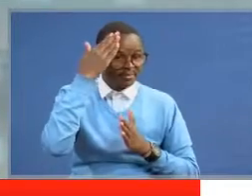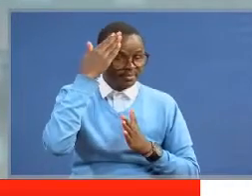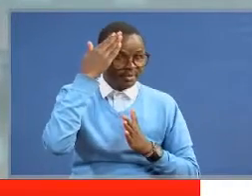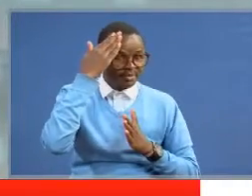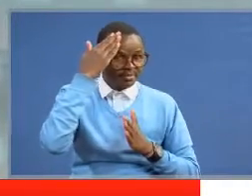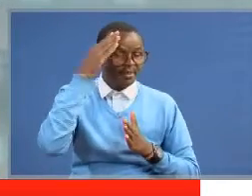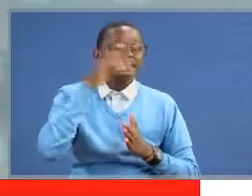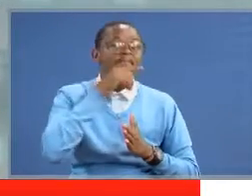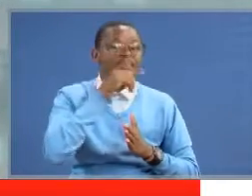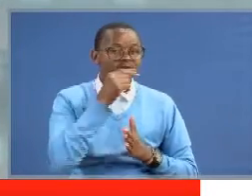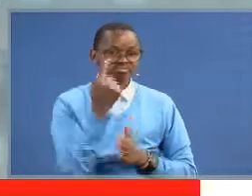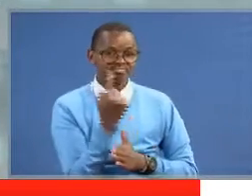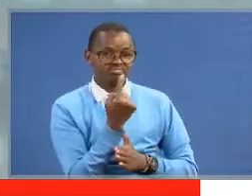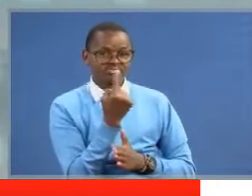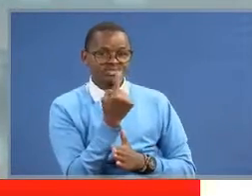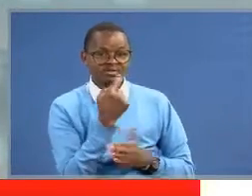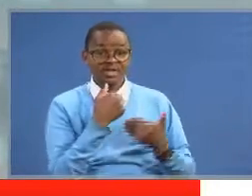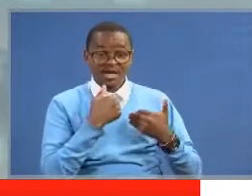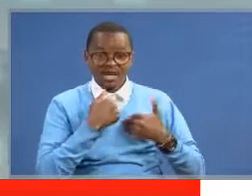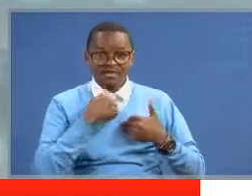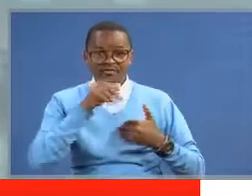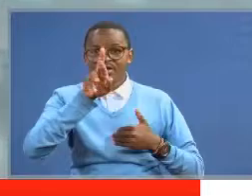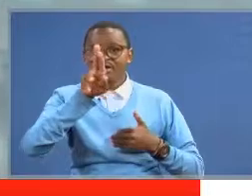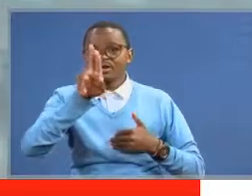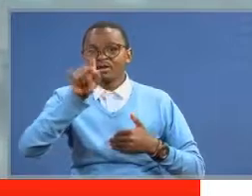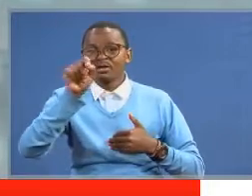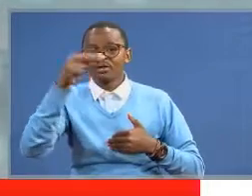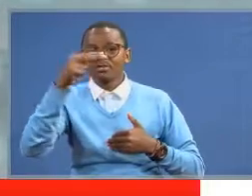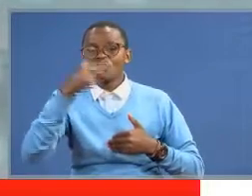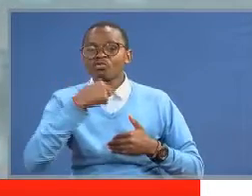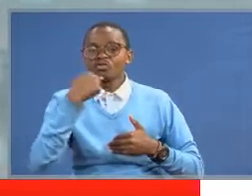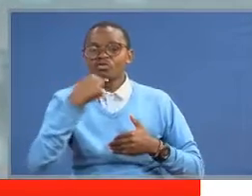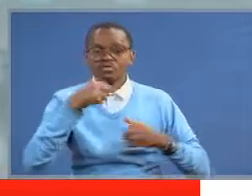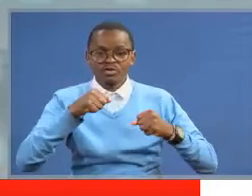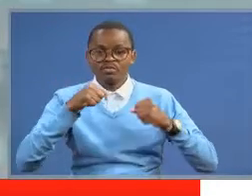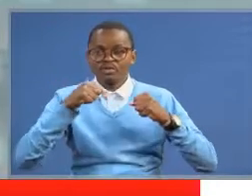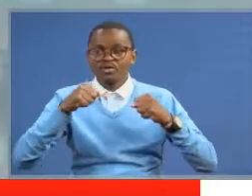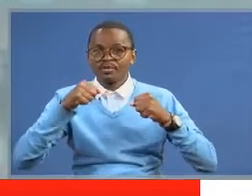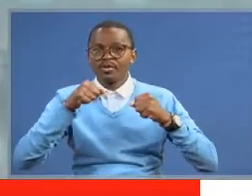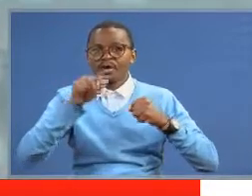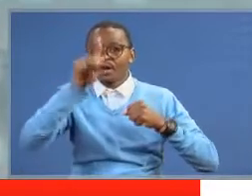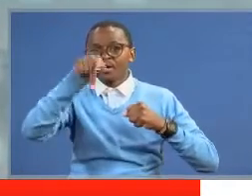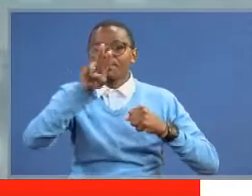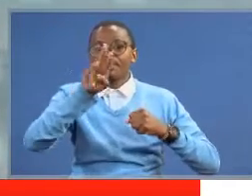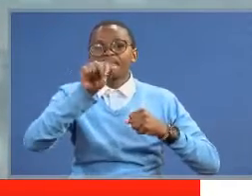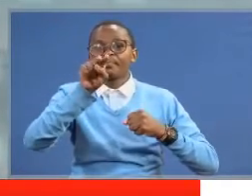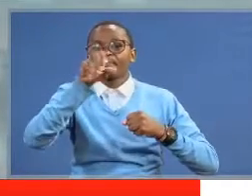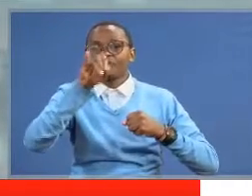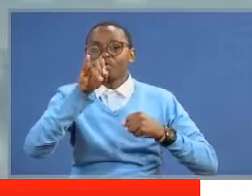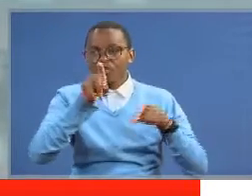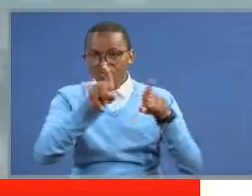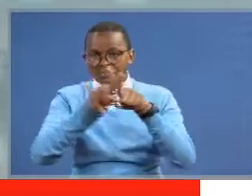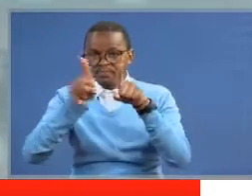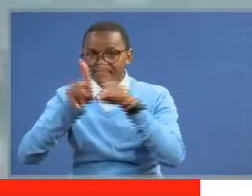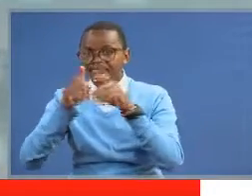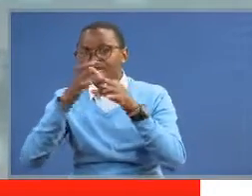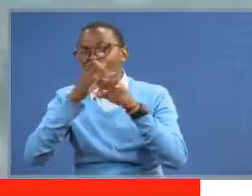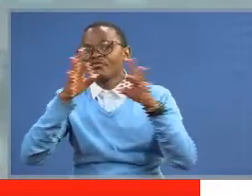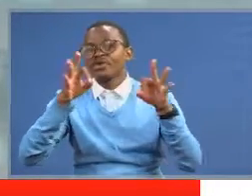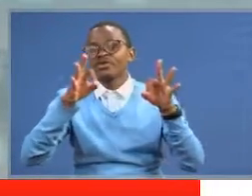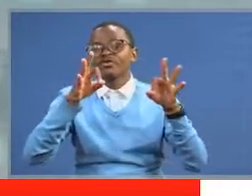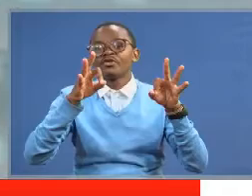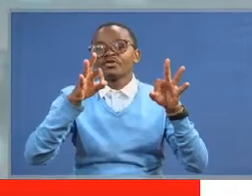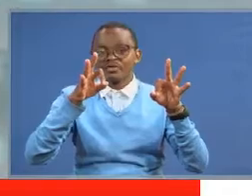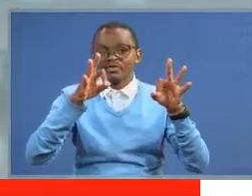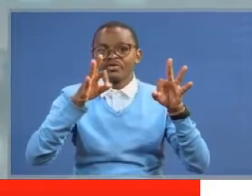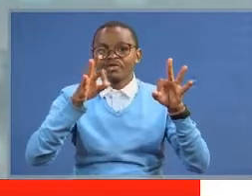be male-dominated. Now, we're hosting Ruth Kaveke, who is the executive director at Pwani Techno Girls. She's also a freelance